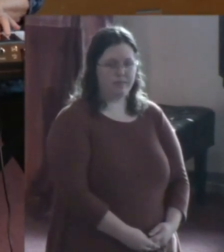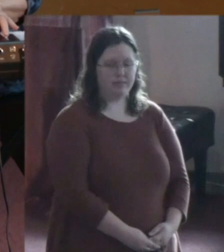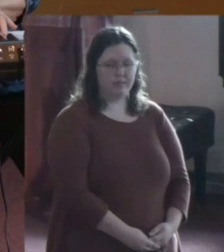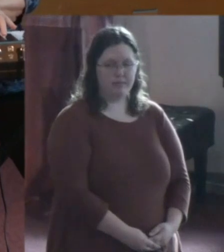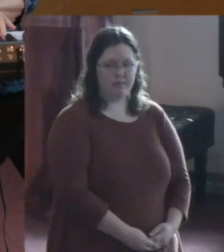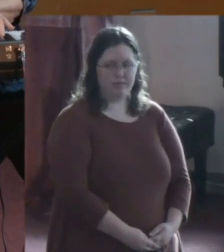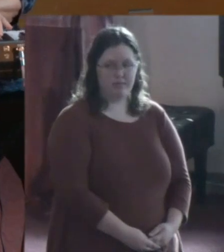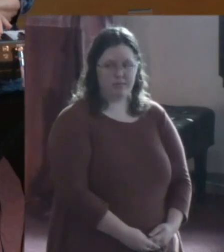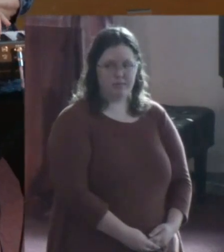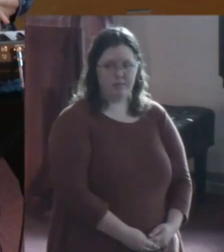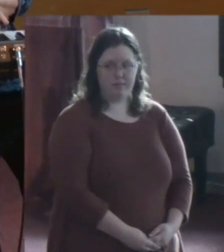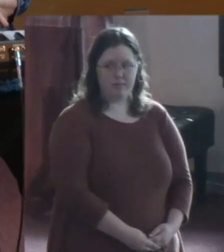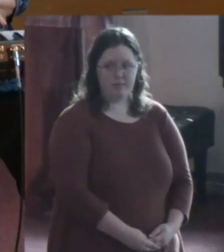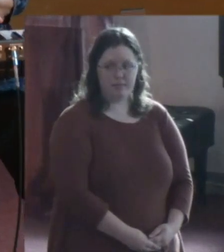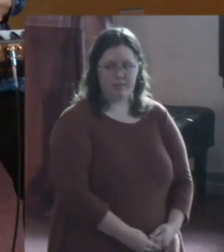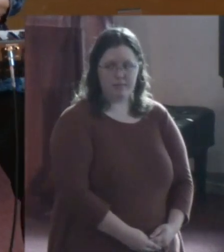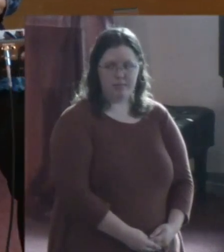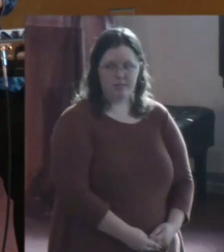Before the